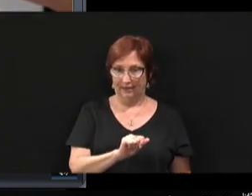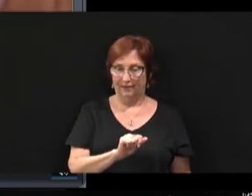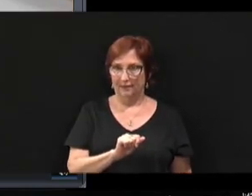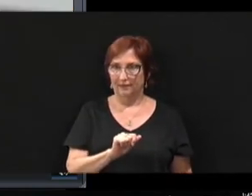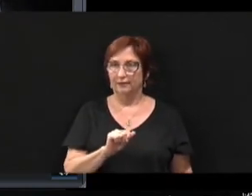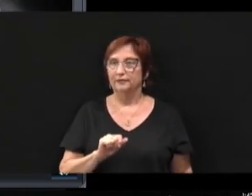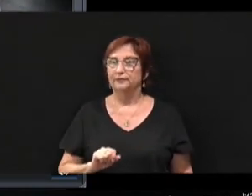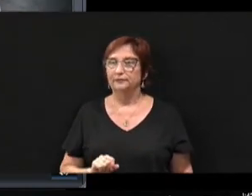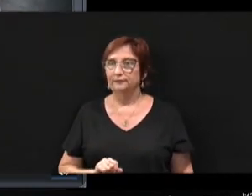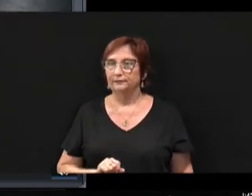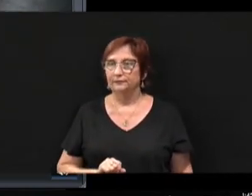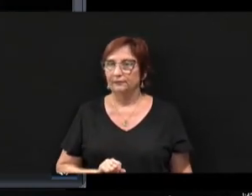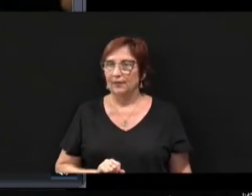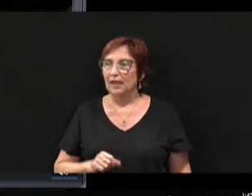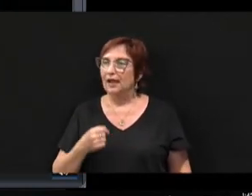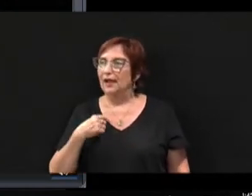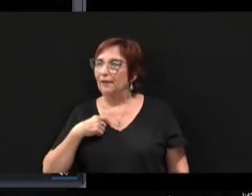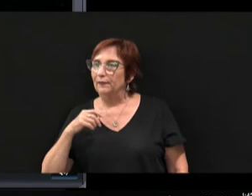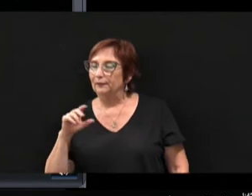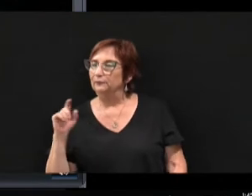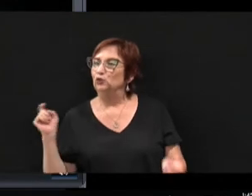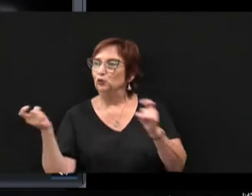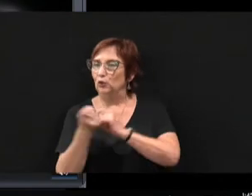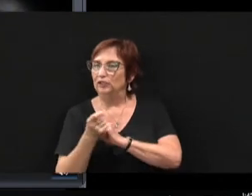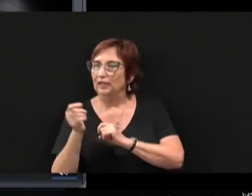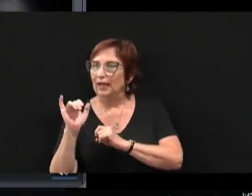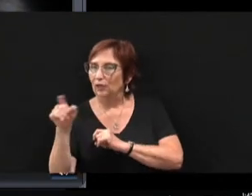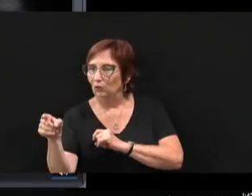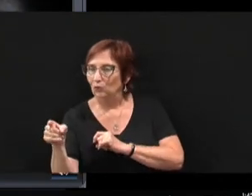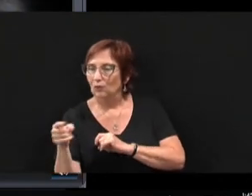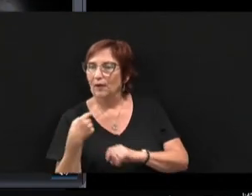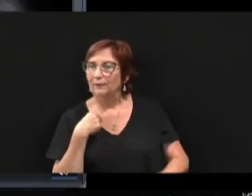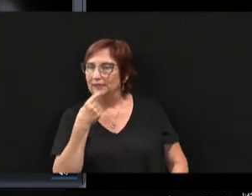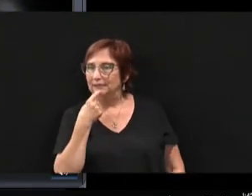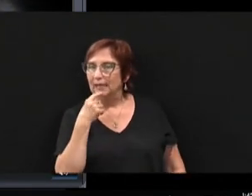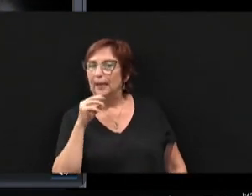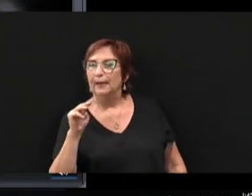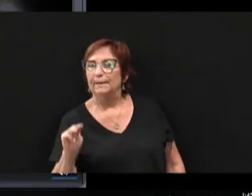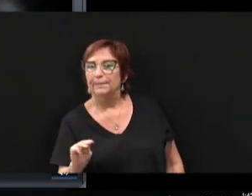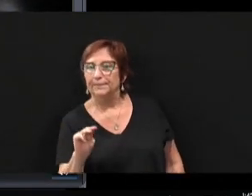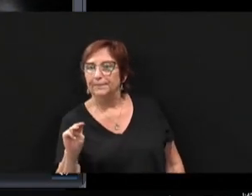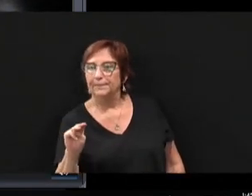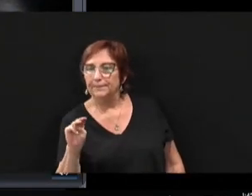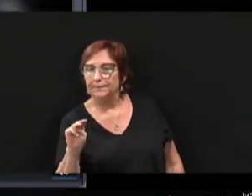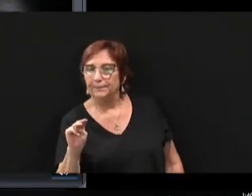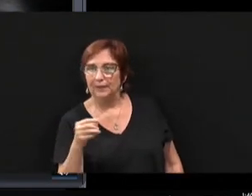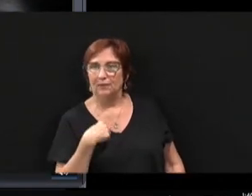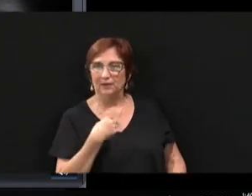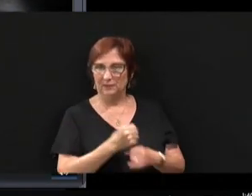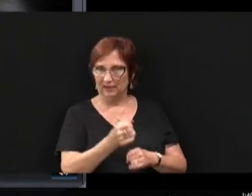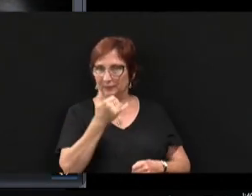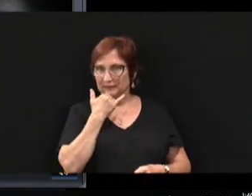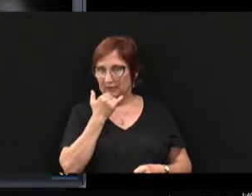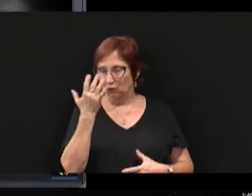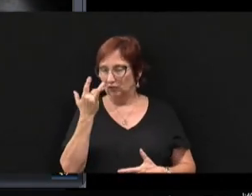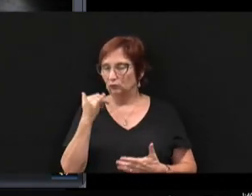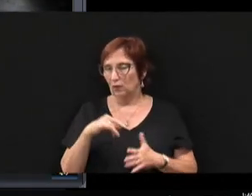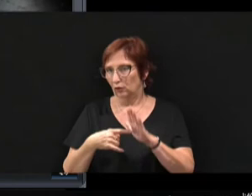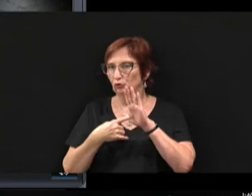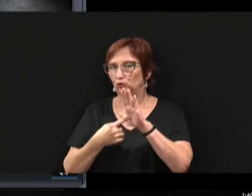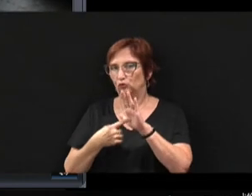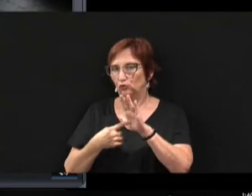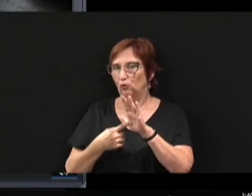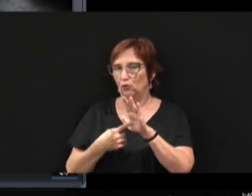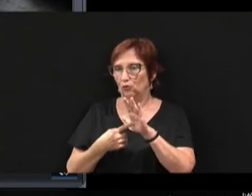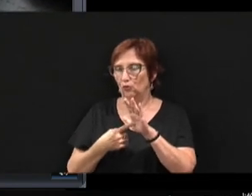All right, I'm going to be you for a minute, and I'm going to say, for this one, okay? I'm going to make a mistake so I can demonstrate the